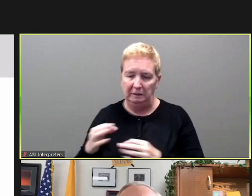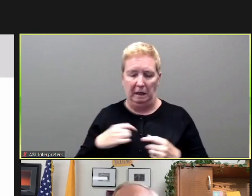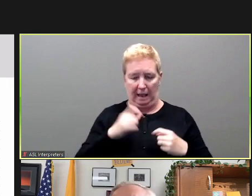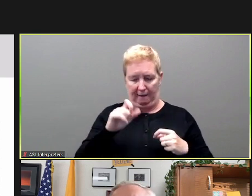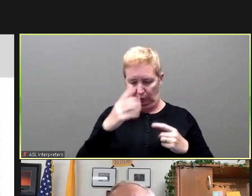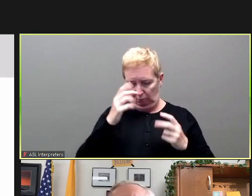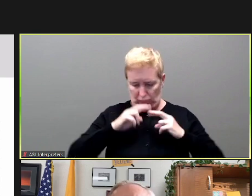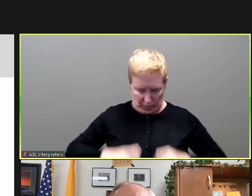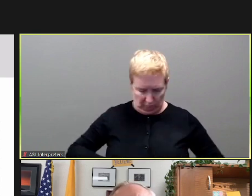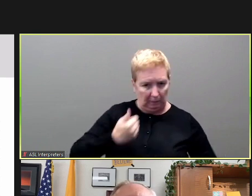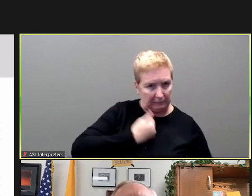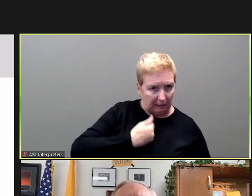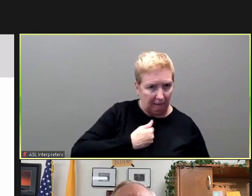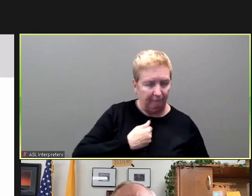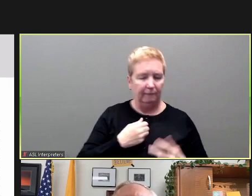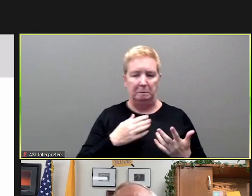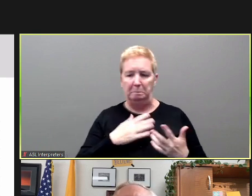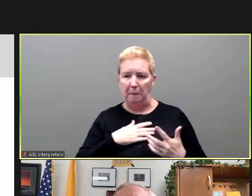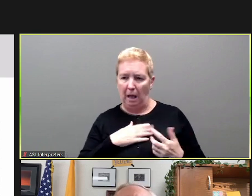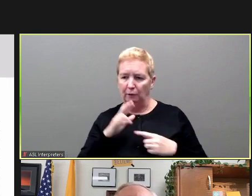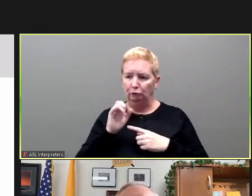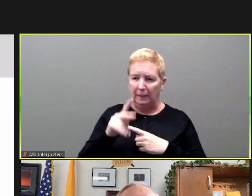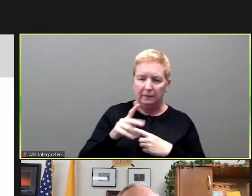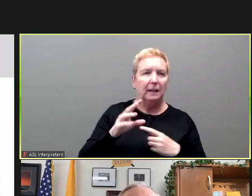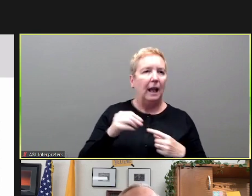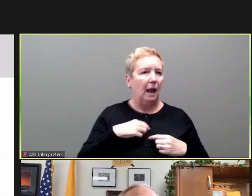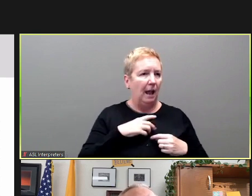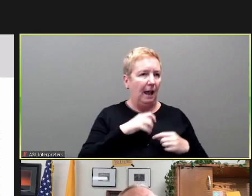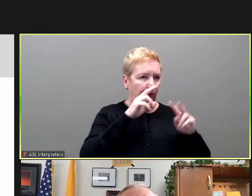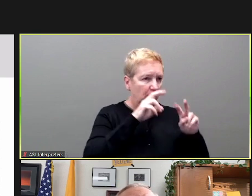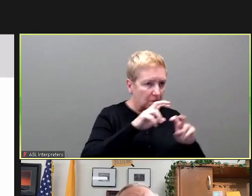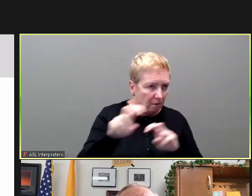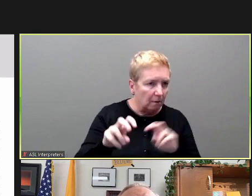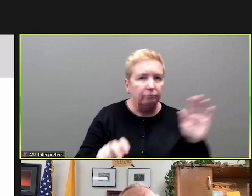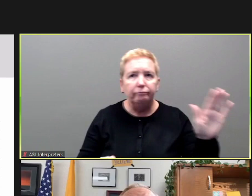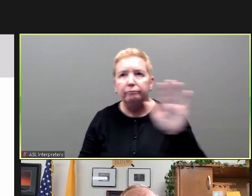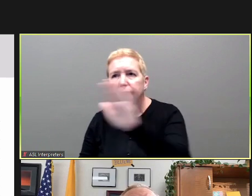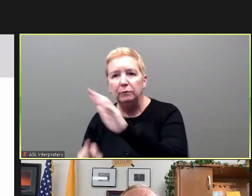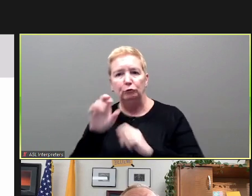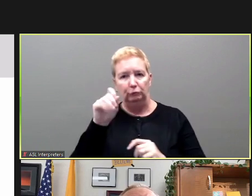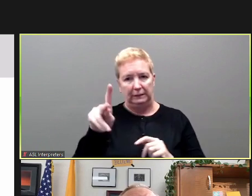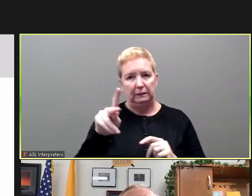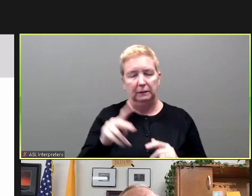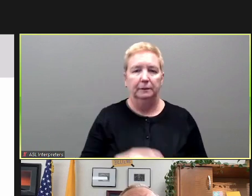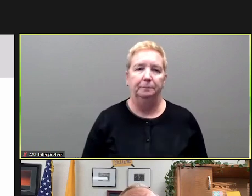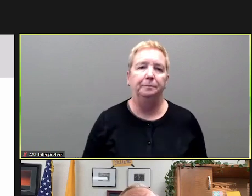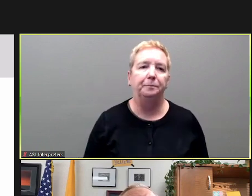families, our risk factors, but also broadening that to the community. Next slide, please.